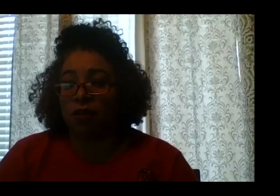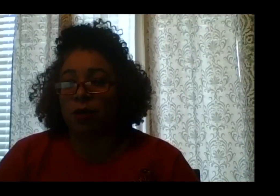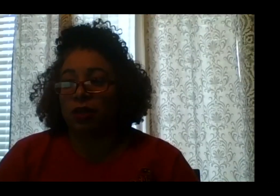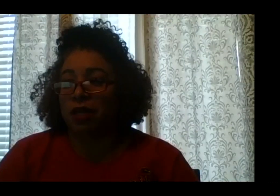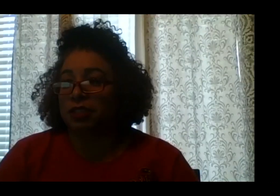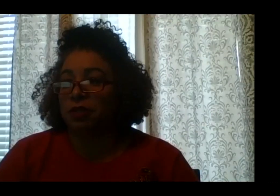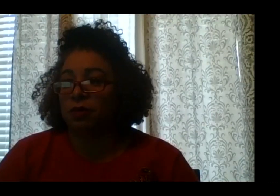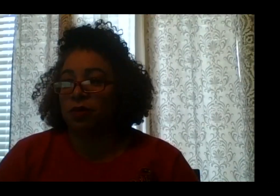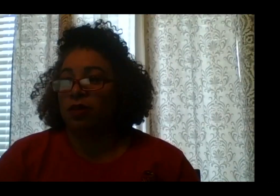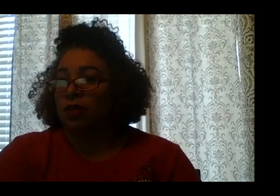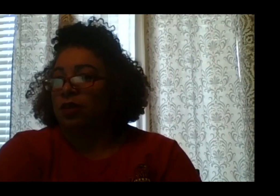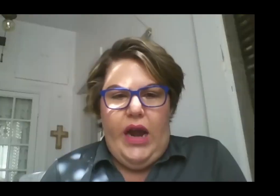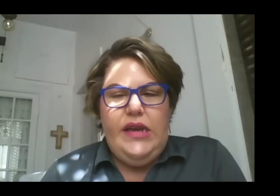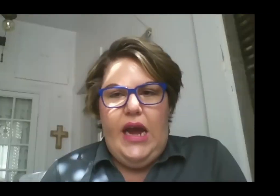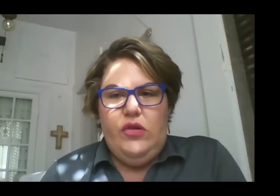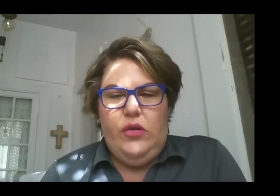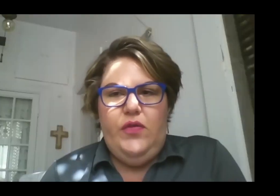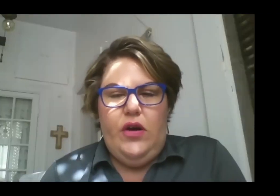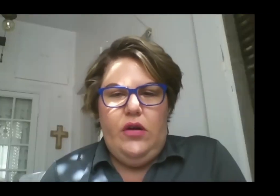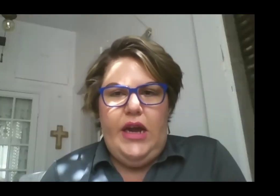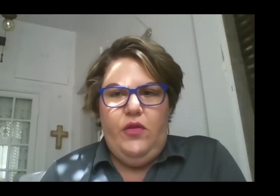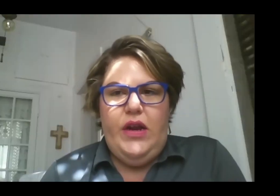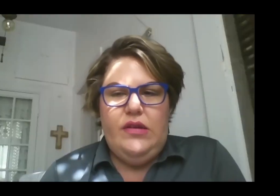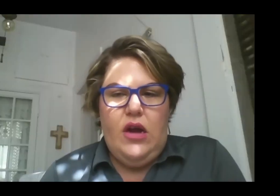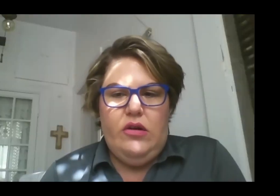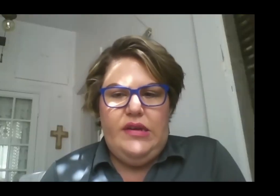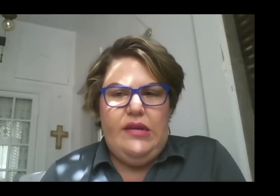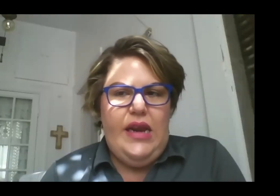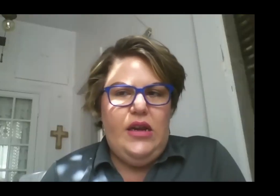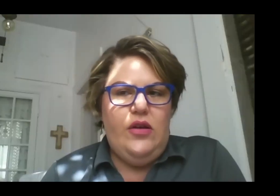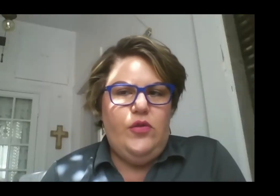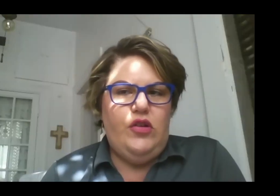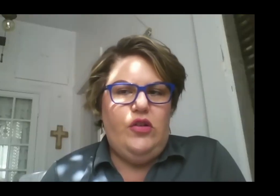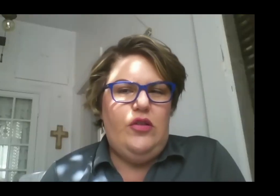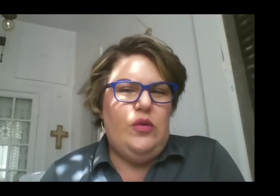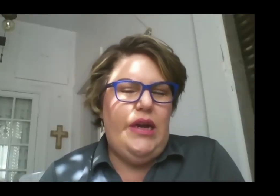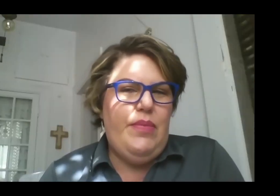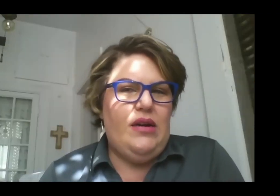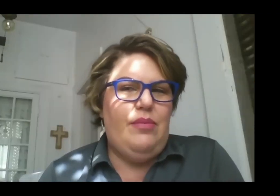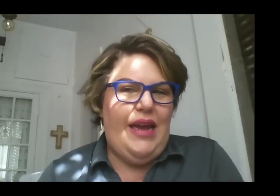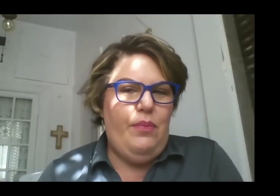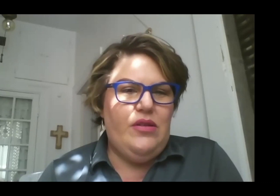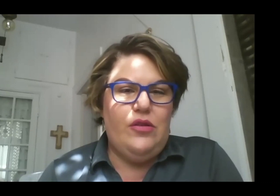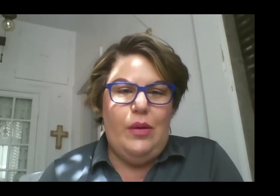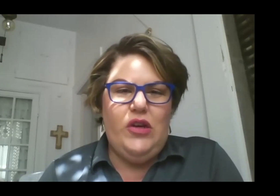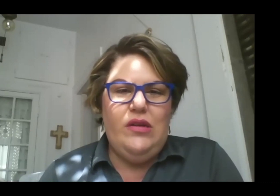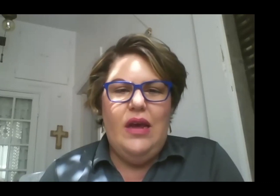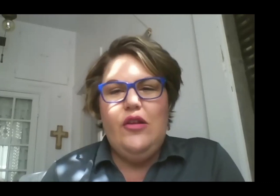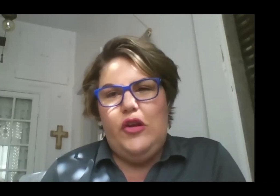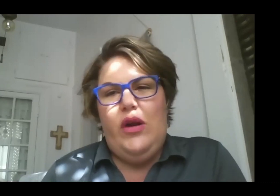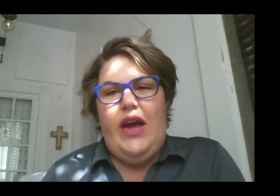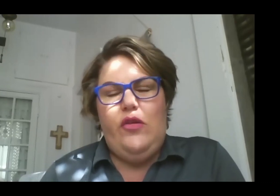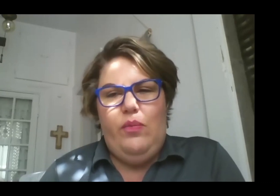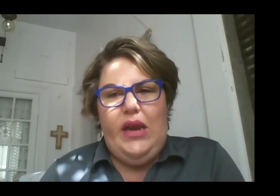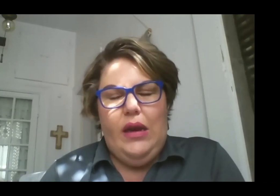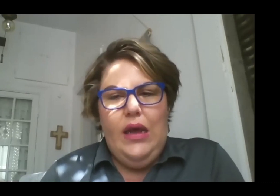or fall, that wouldn't apply to you. Correct. Yeah, it was only for CARE funds. The Congress designated those for students who were impacted by campus disruptions. So you